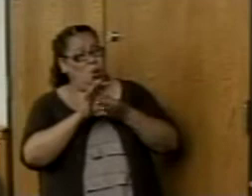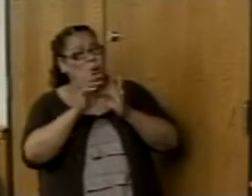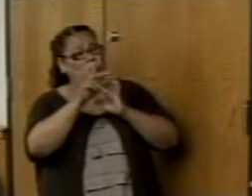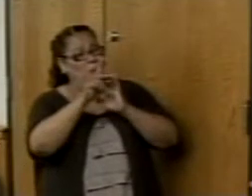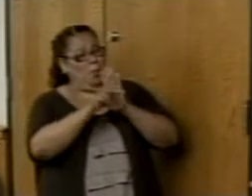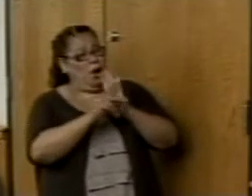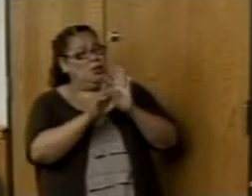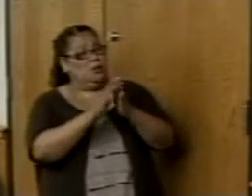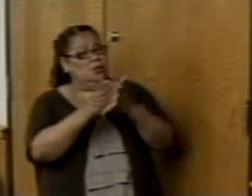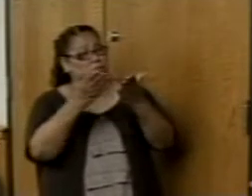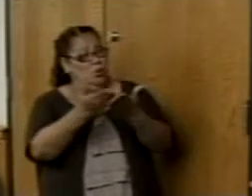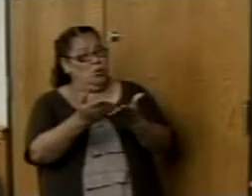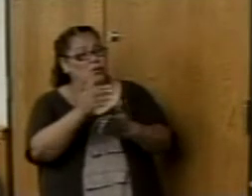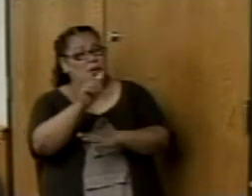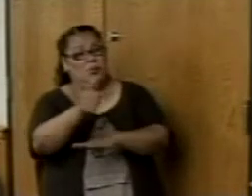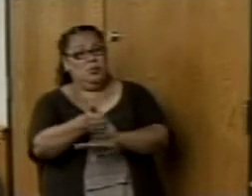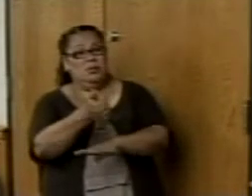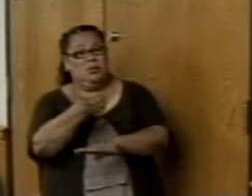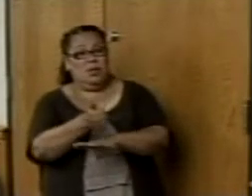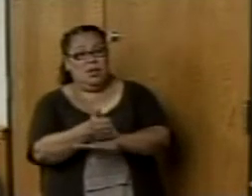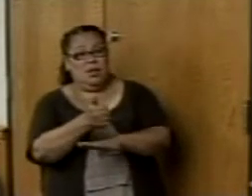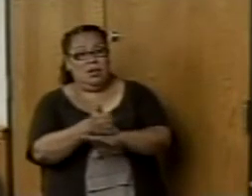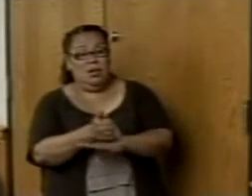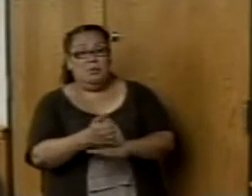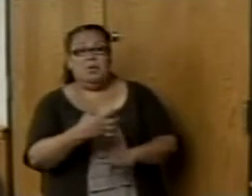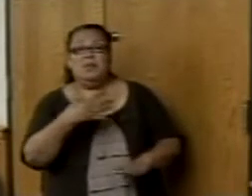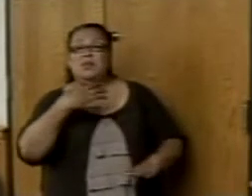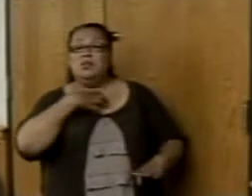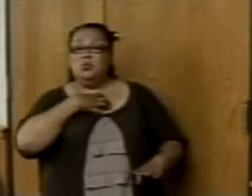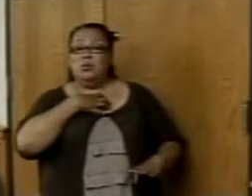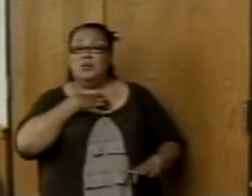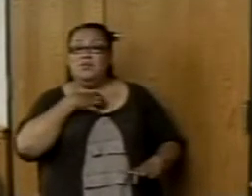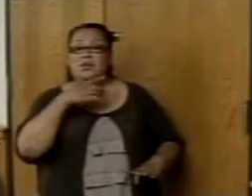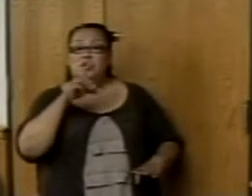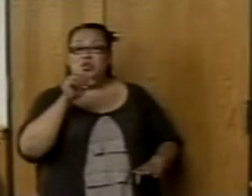book that was placed into the record in this grievance,